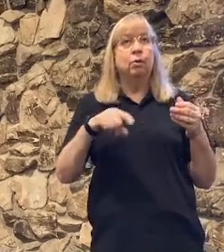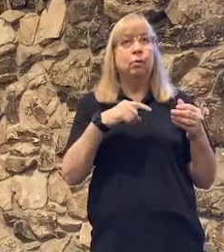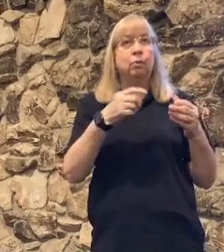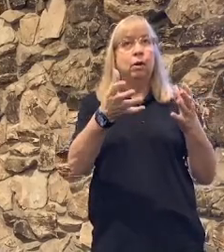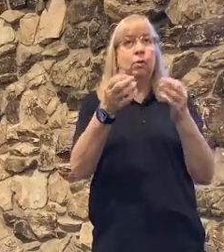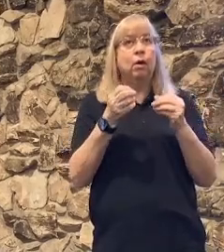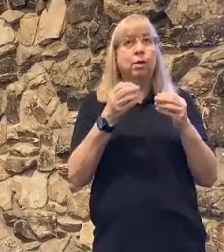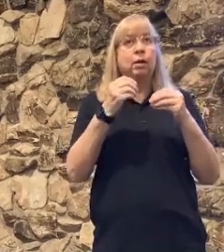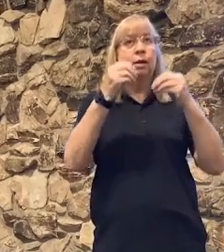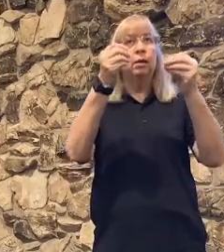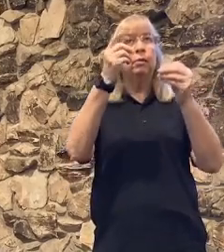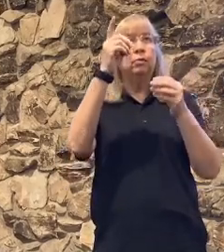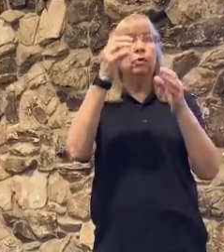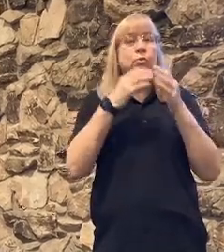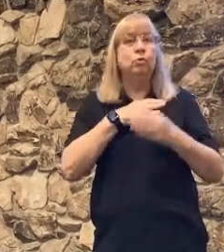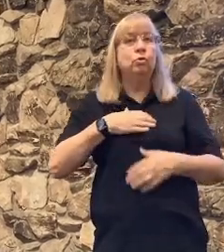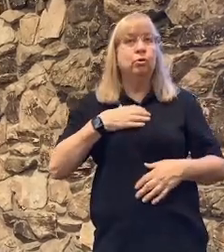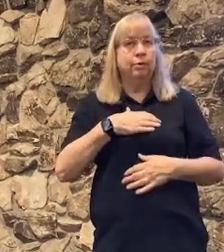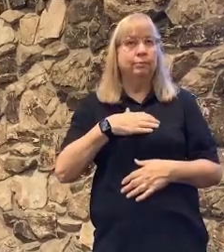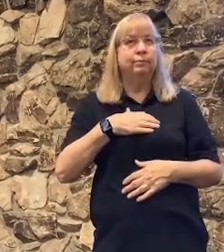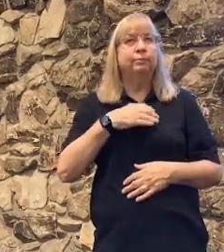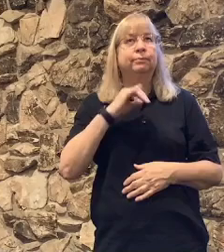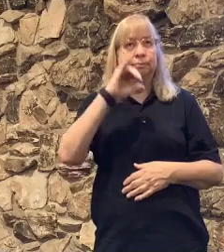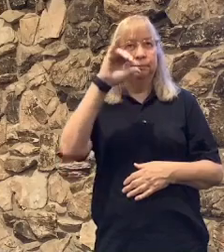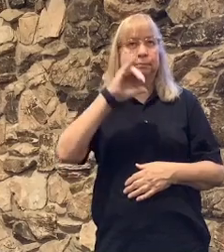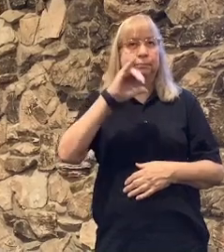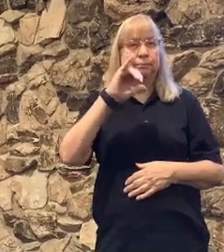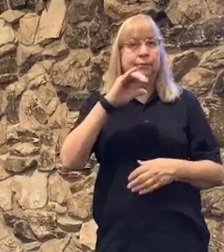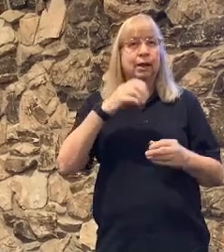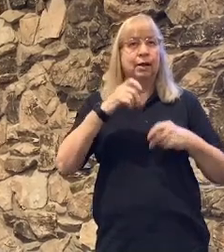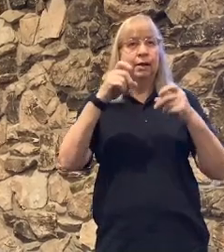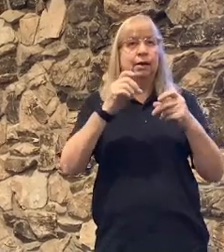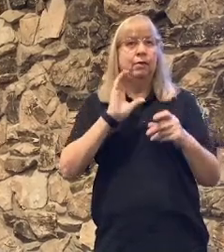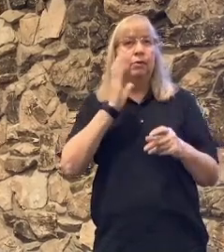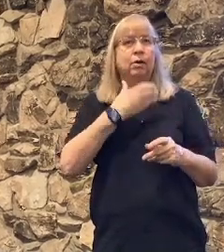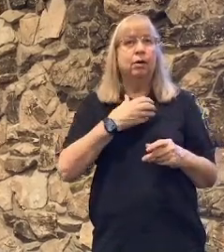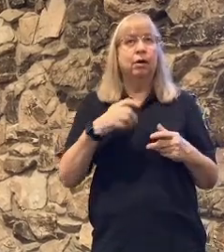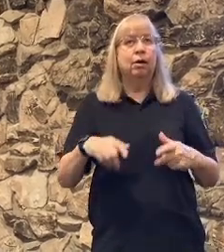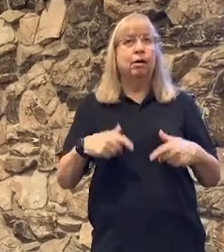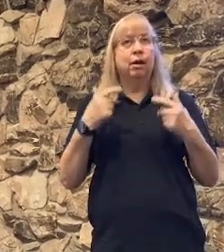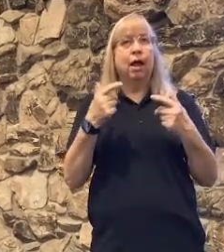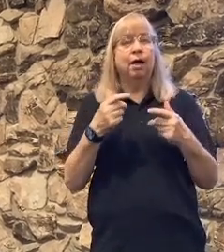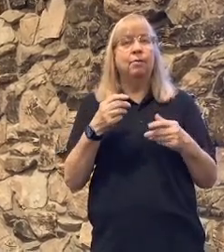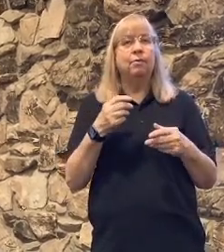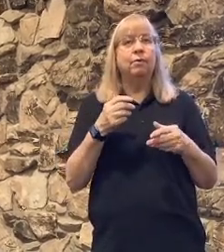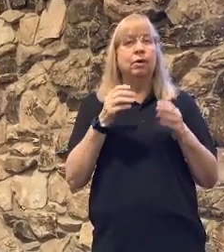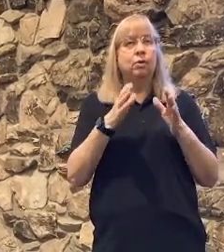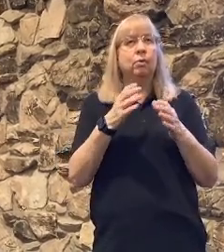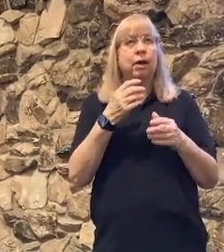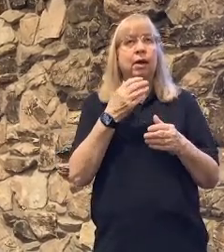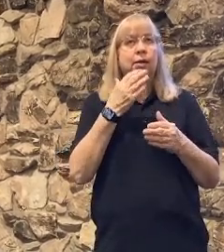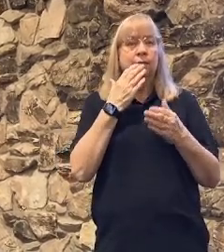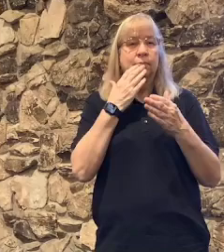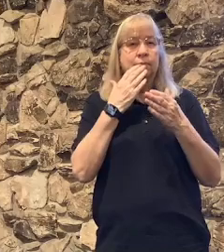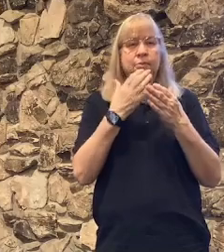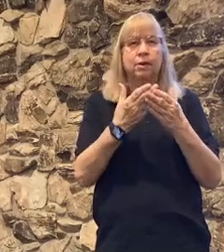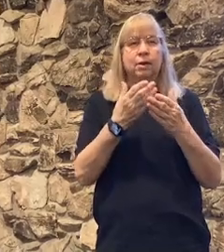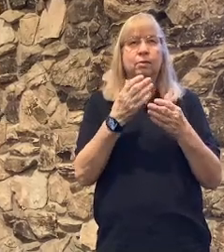little joy as well. The gift of our lives as a way of saying thank you for all you've done for